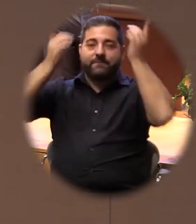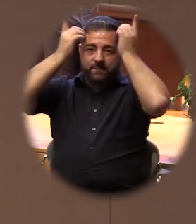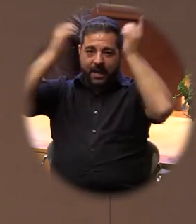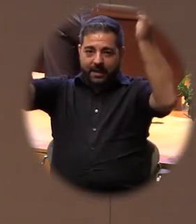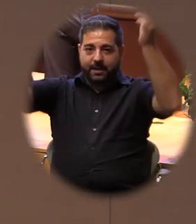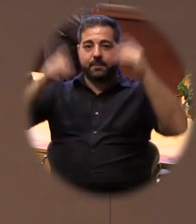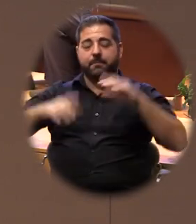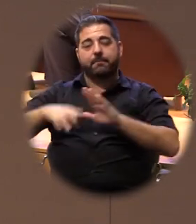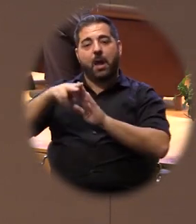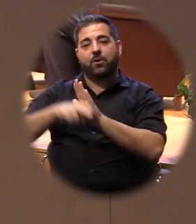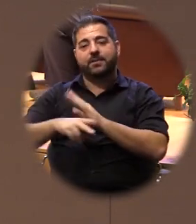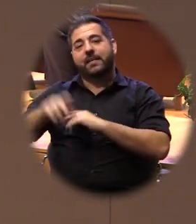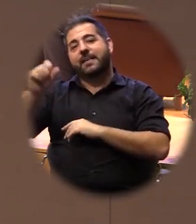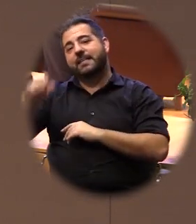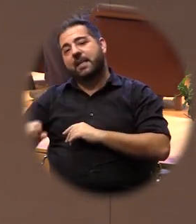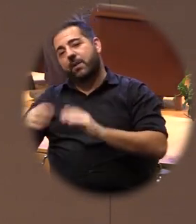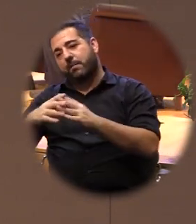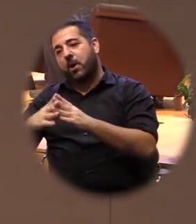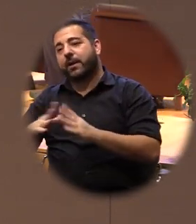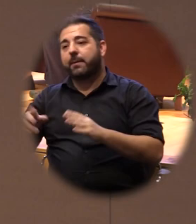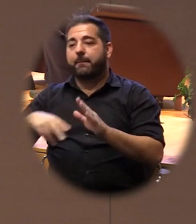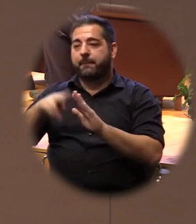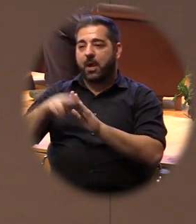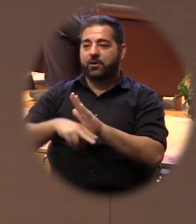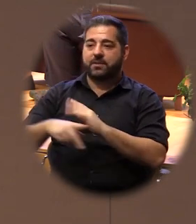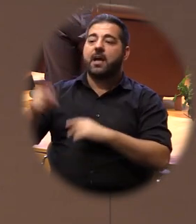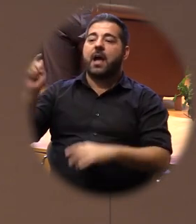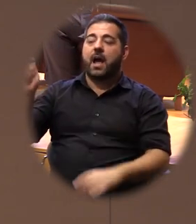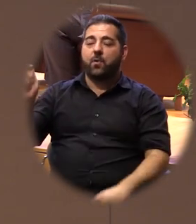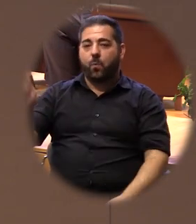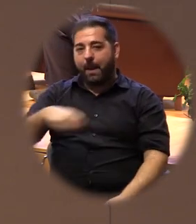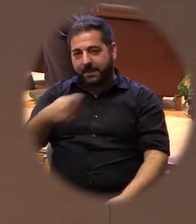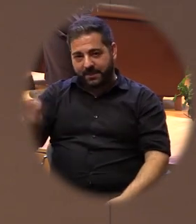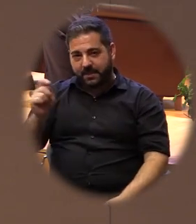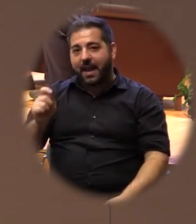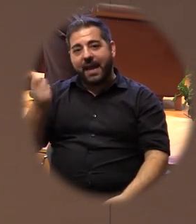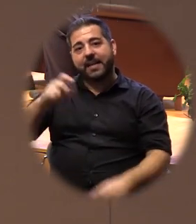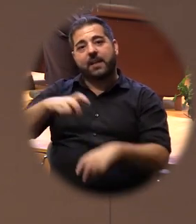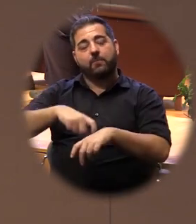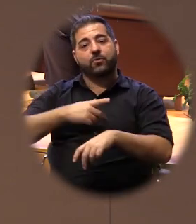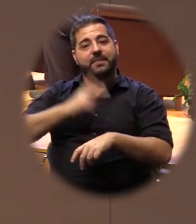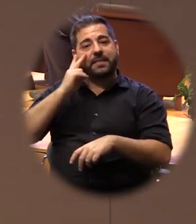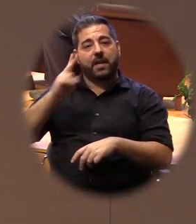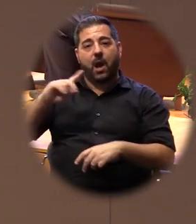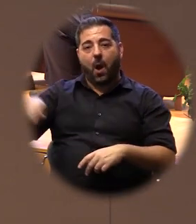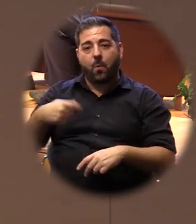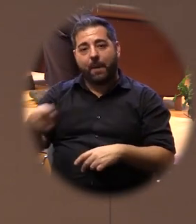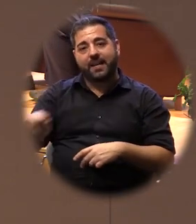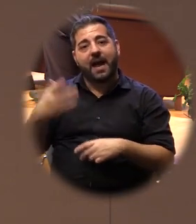South America. Maybe you have more to say about this. Anytime weapons are found in a grave, it was assumed that that grave was a male